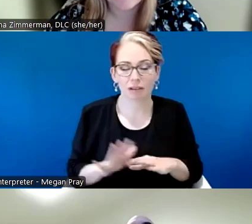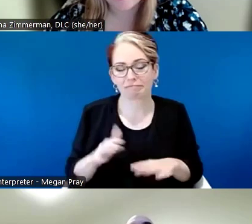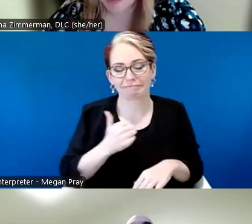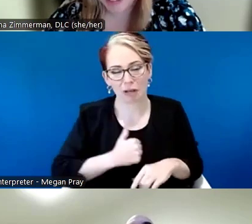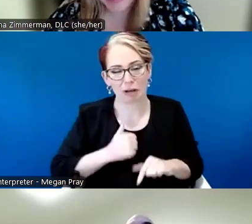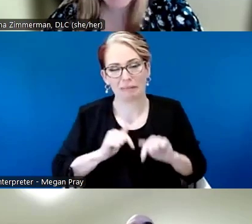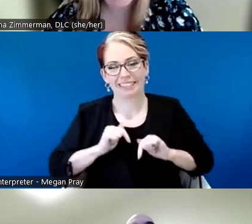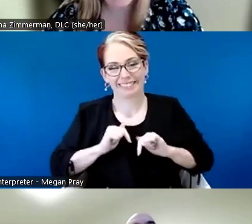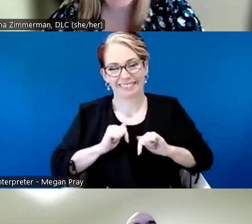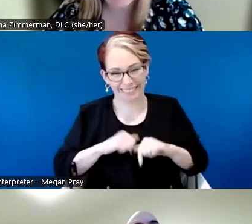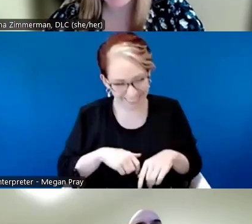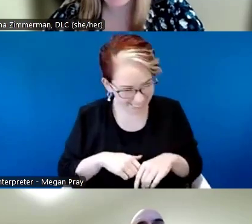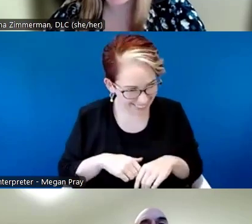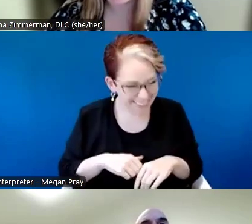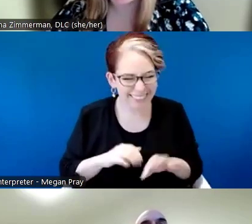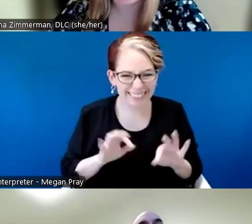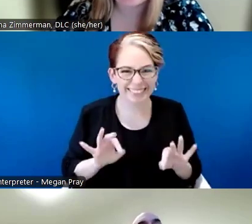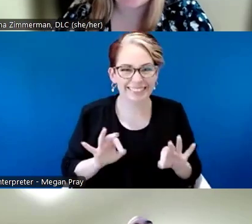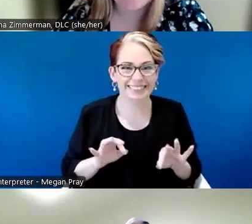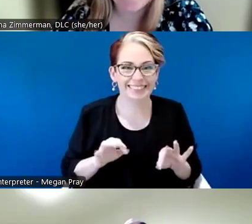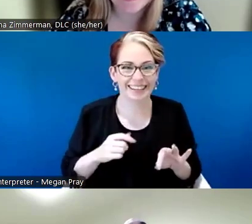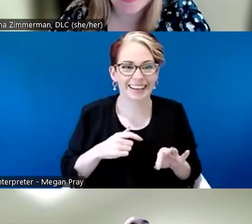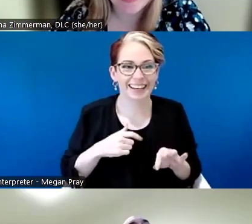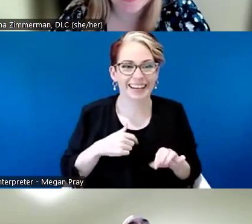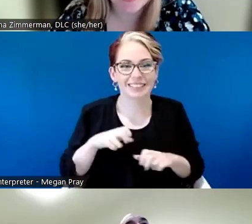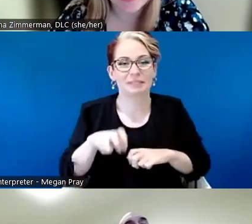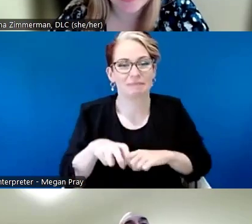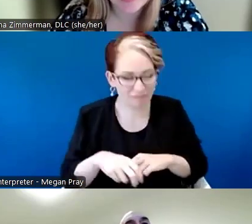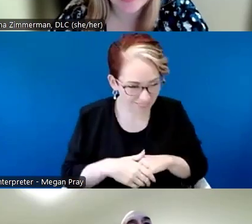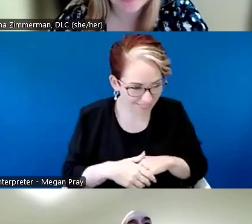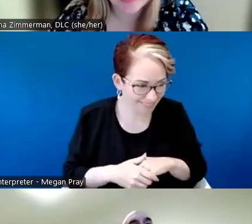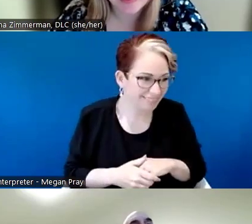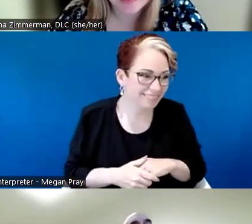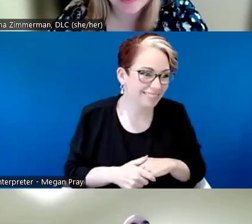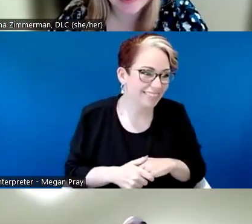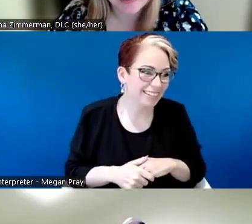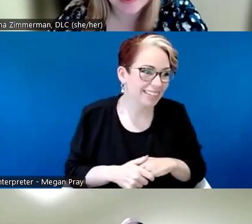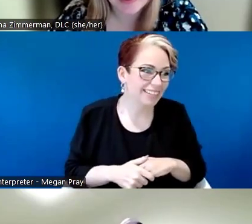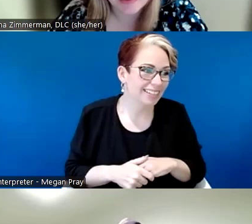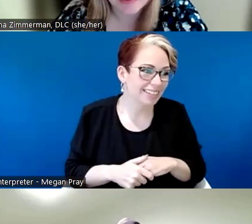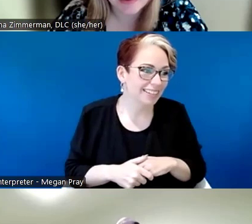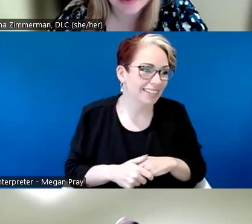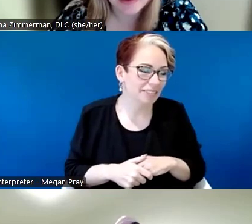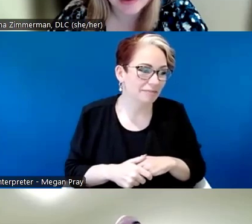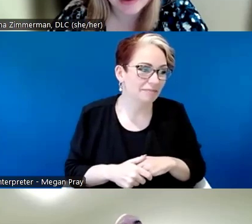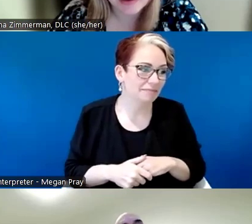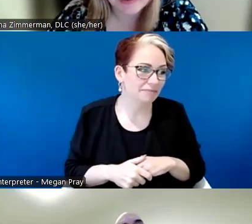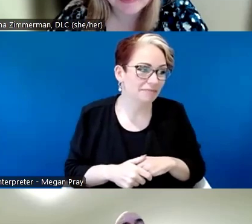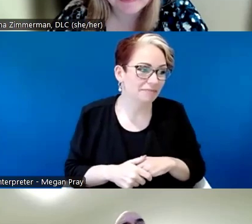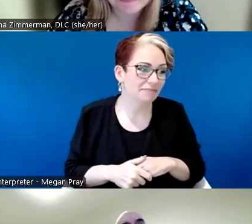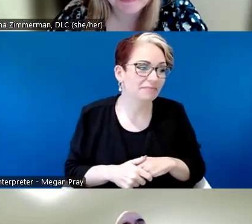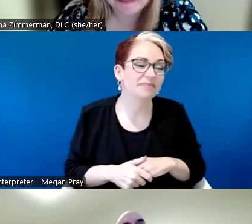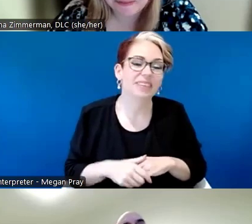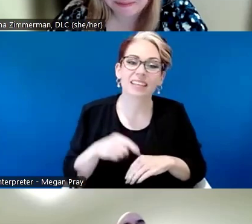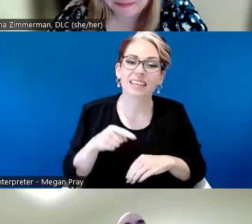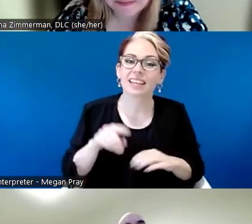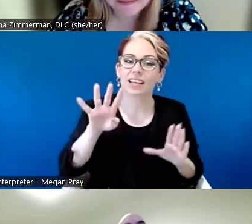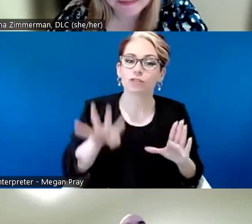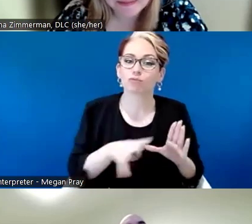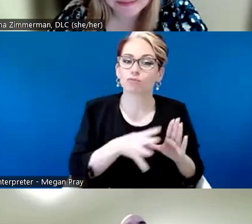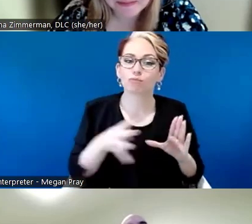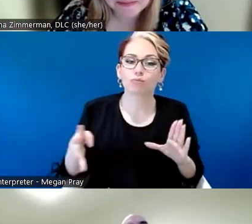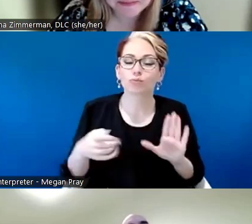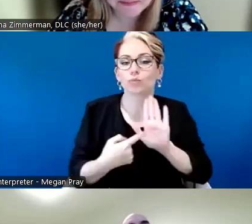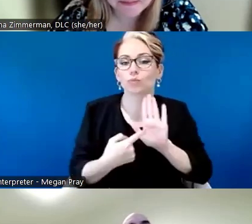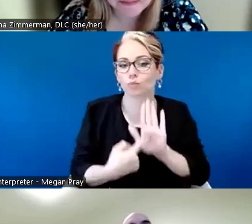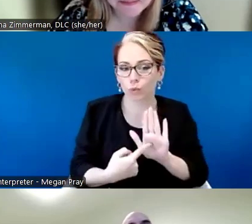I got ahead of you. So This chart just shows the